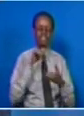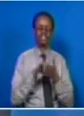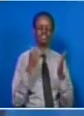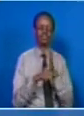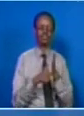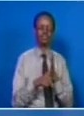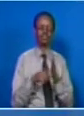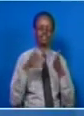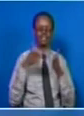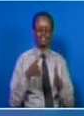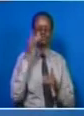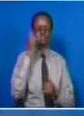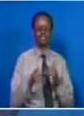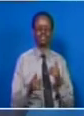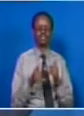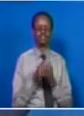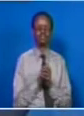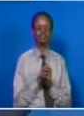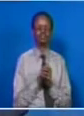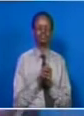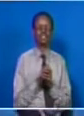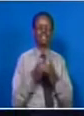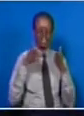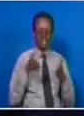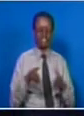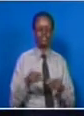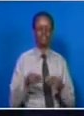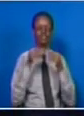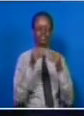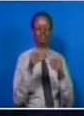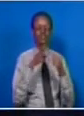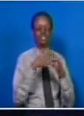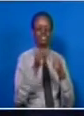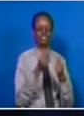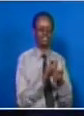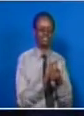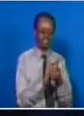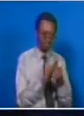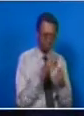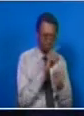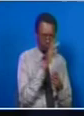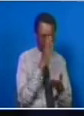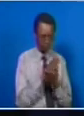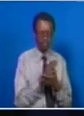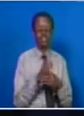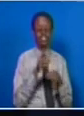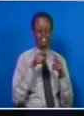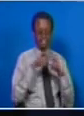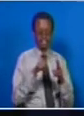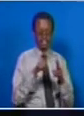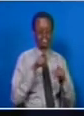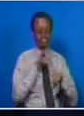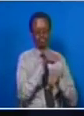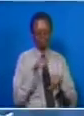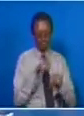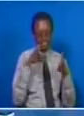closing remarks. I will now grant you 90 seconds. Thank you very much. Now, so we can start the clock to 90 seconds. As I close